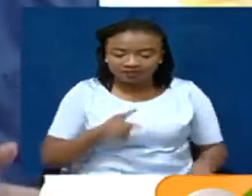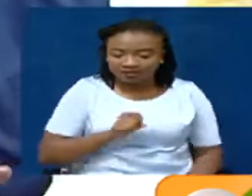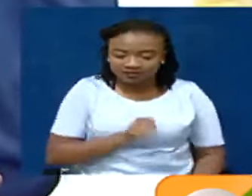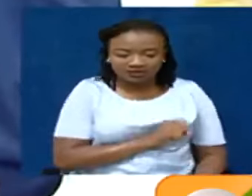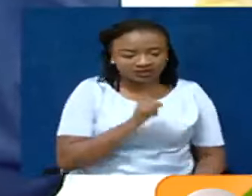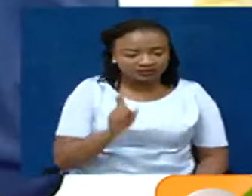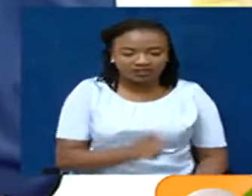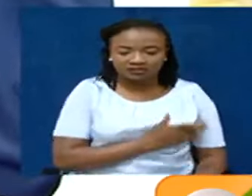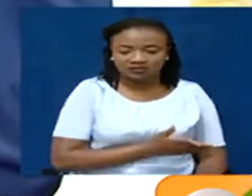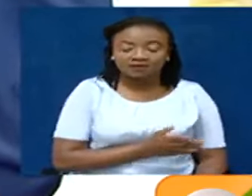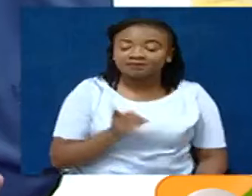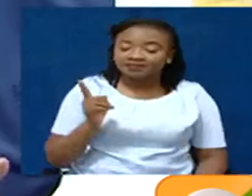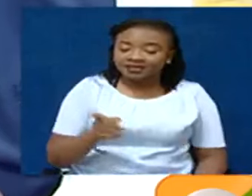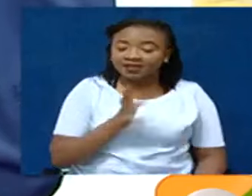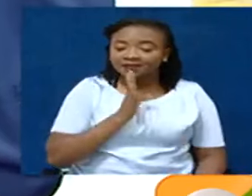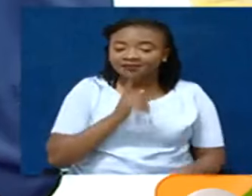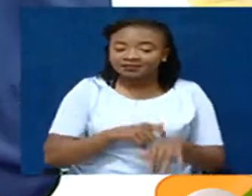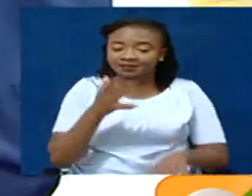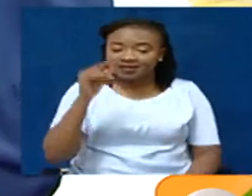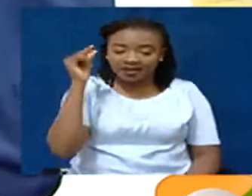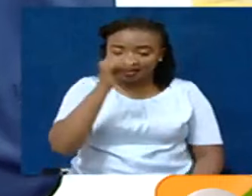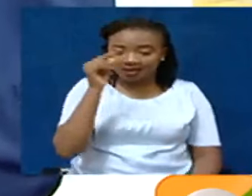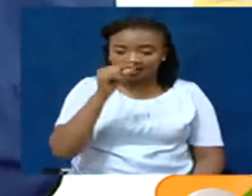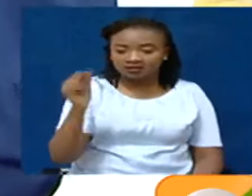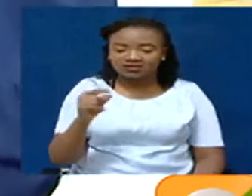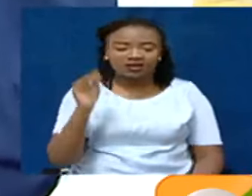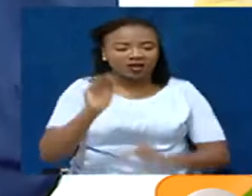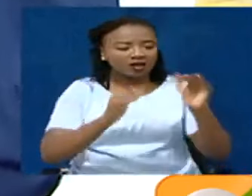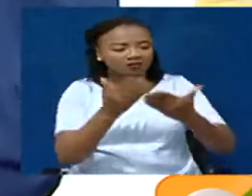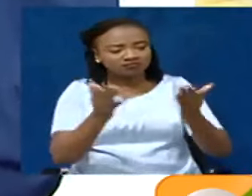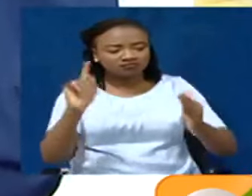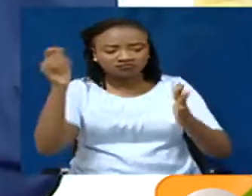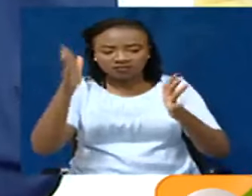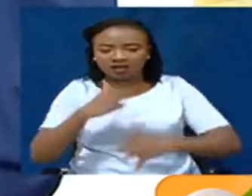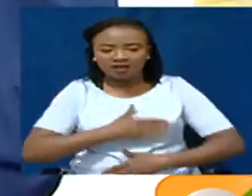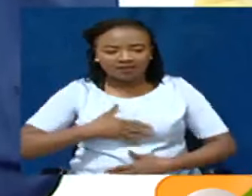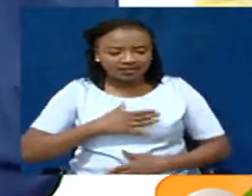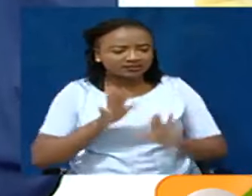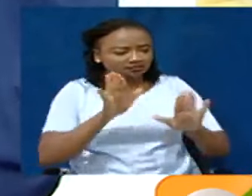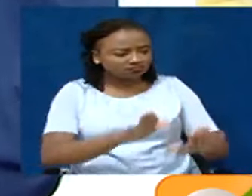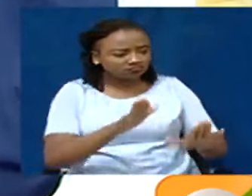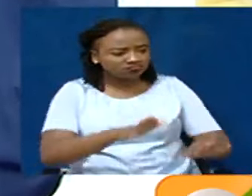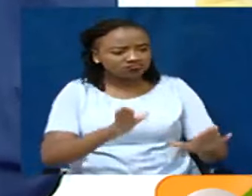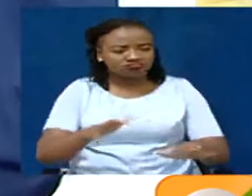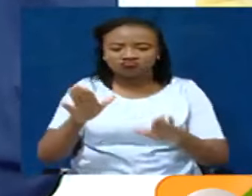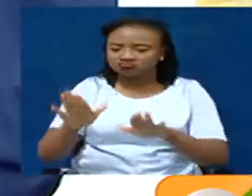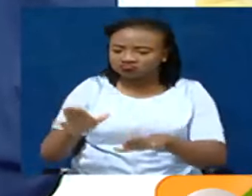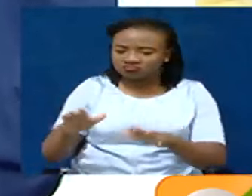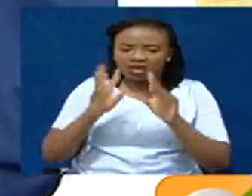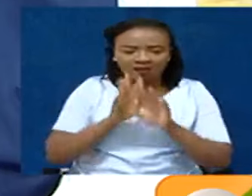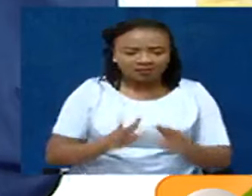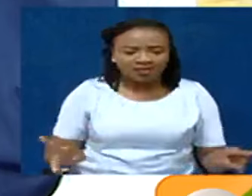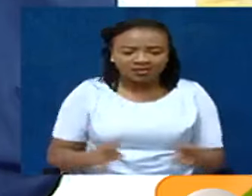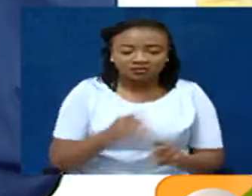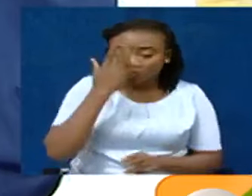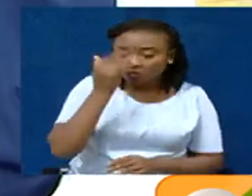who spoke in Garissa, has also called on Kenyans to remain calm as the Senate undertakes its mandate, revealing that efforts to